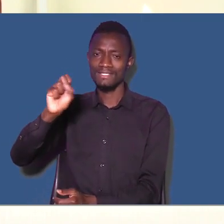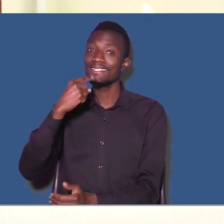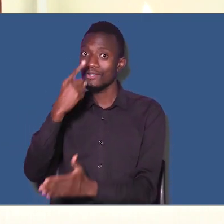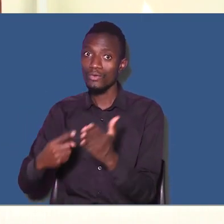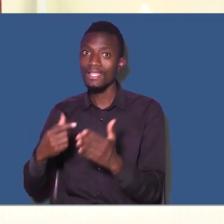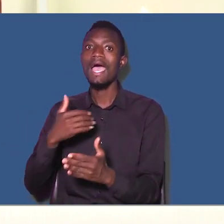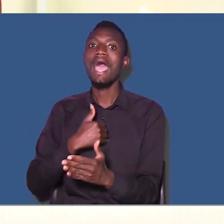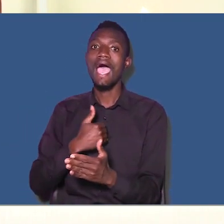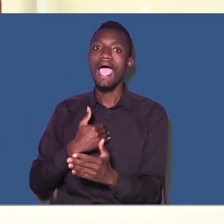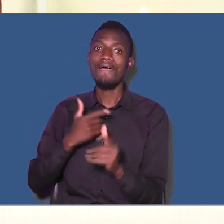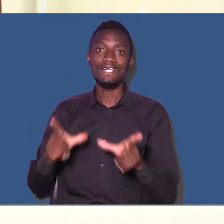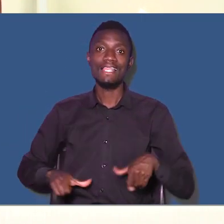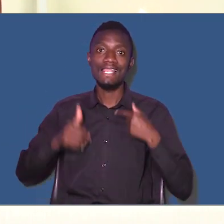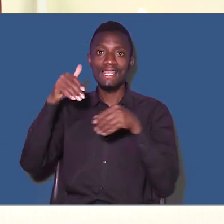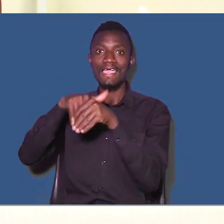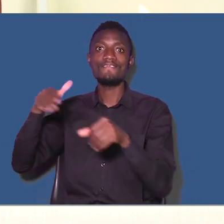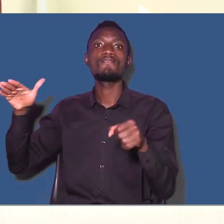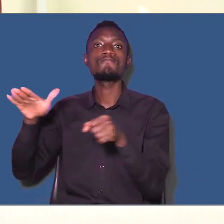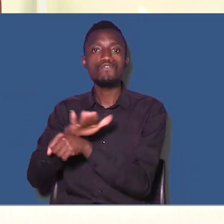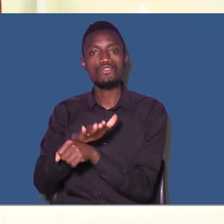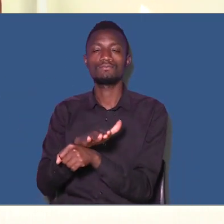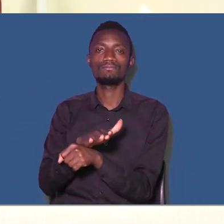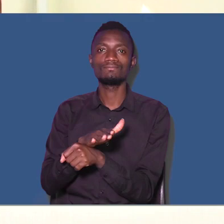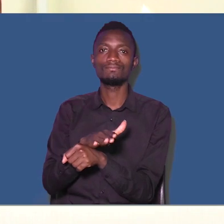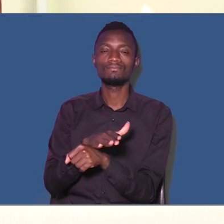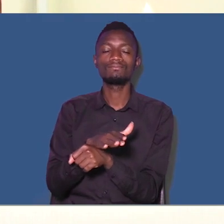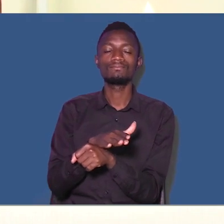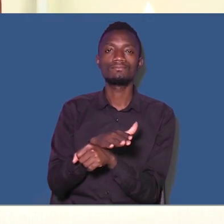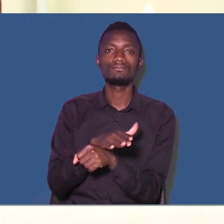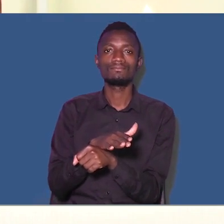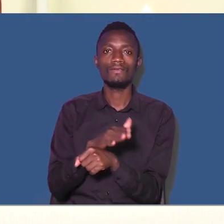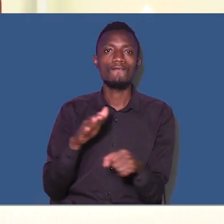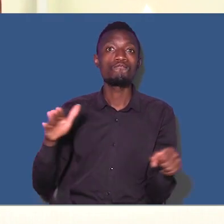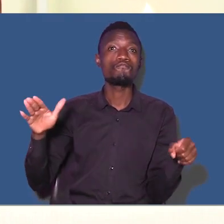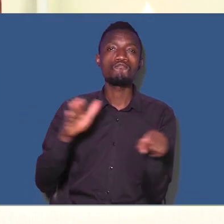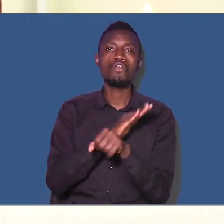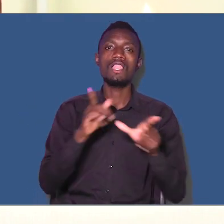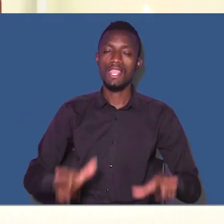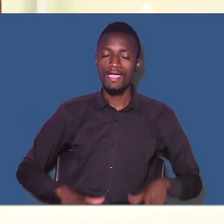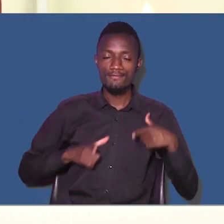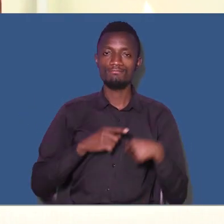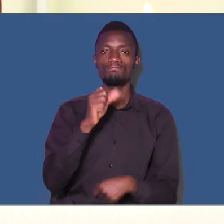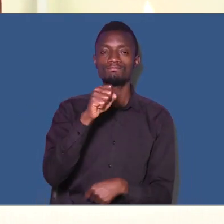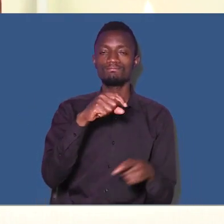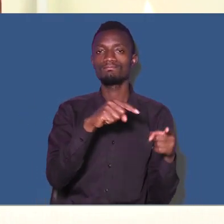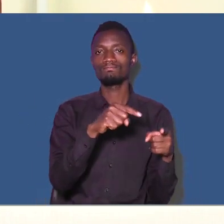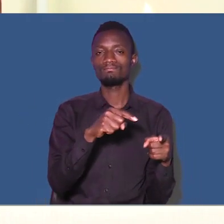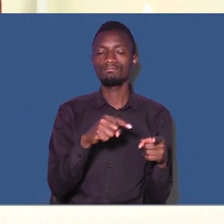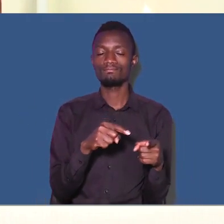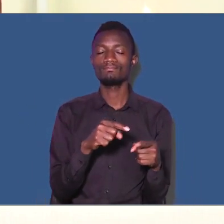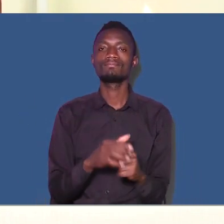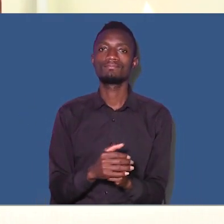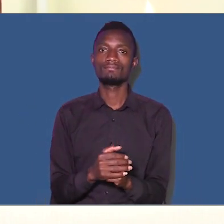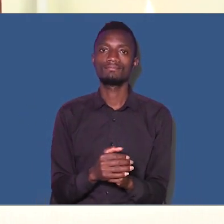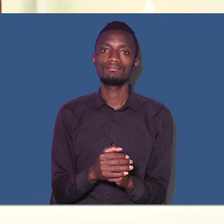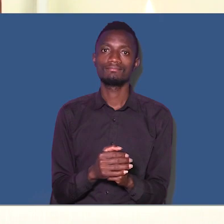And I think that's what is more commonly used. We call it abundant life. In contrast to